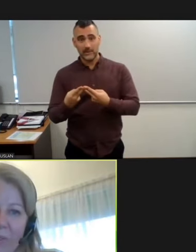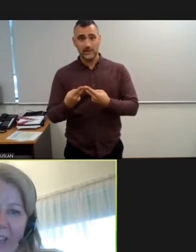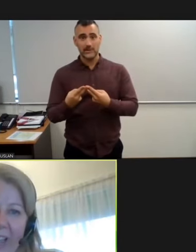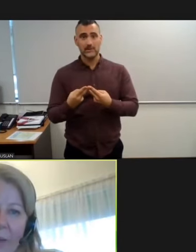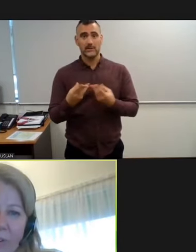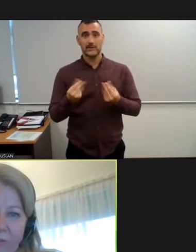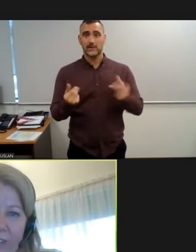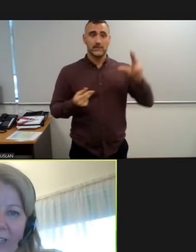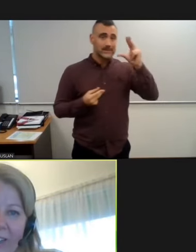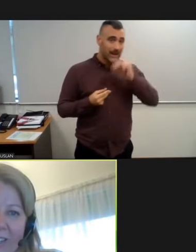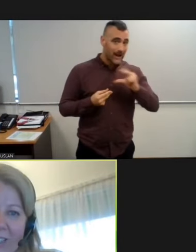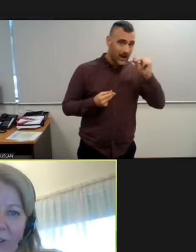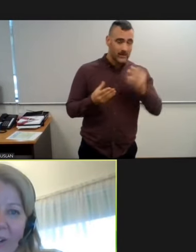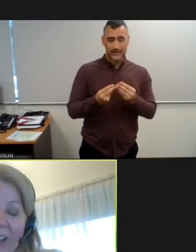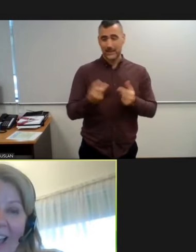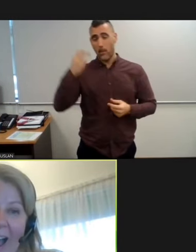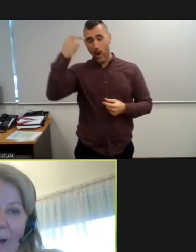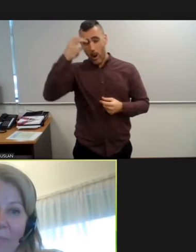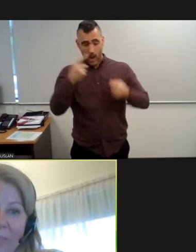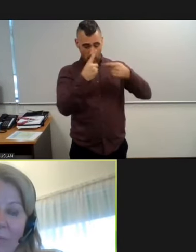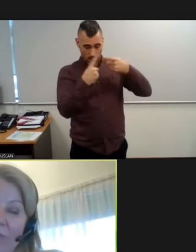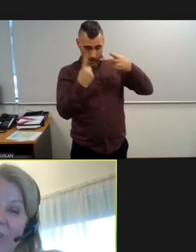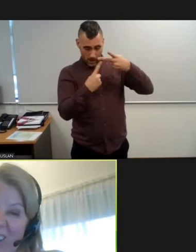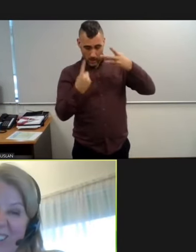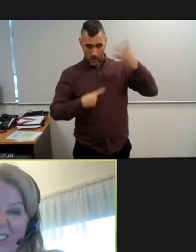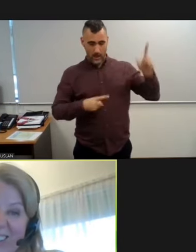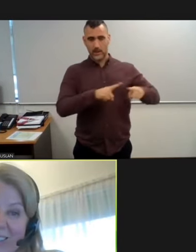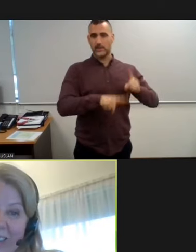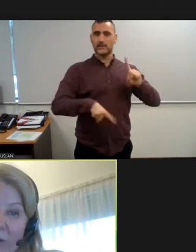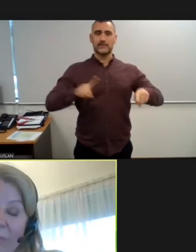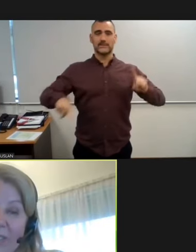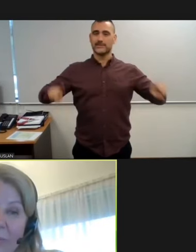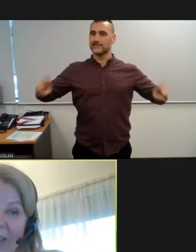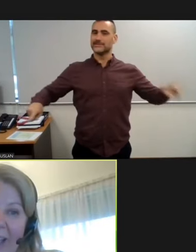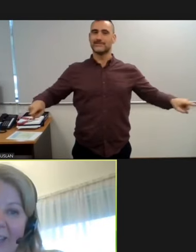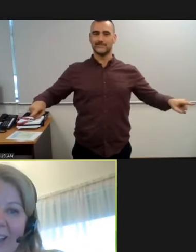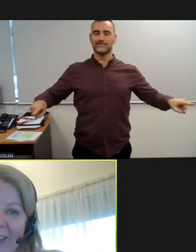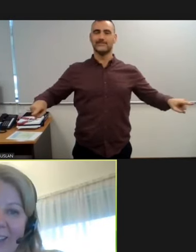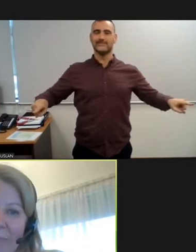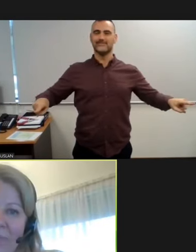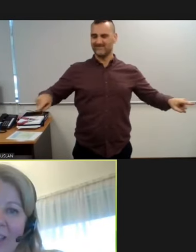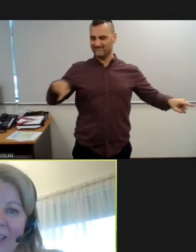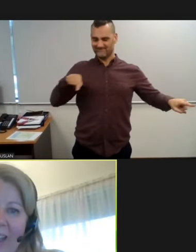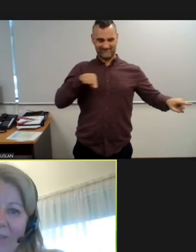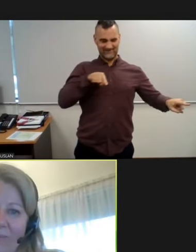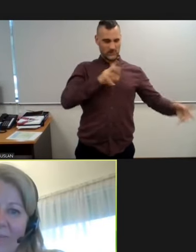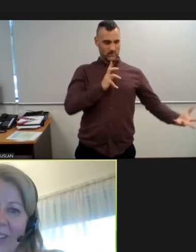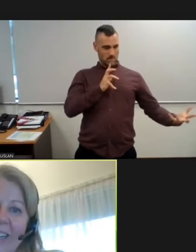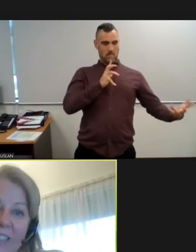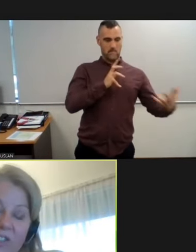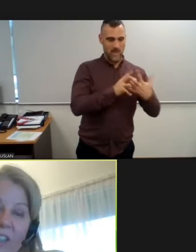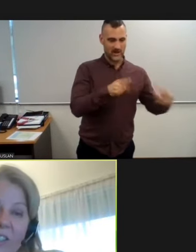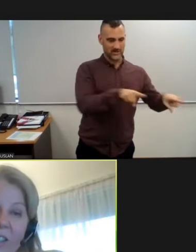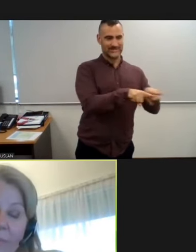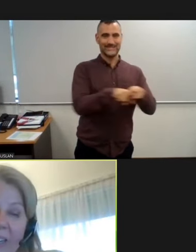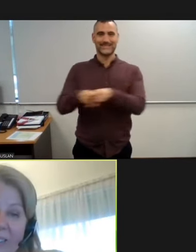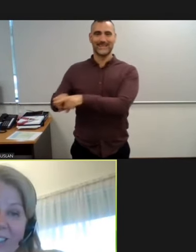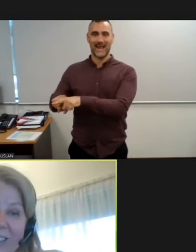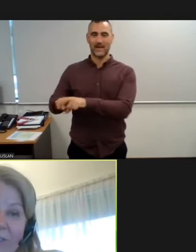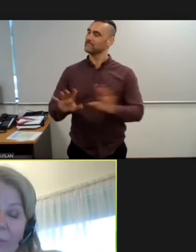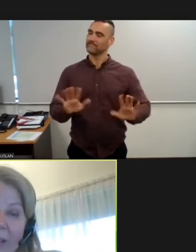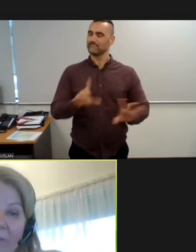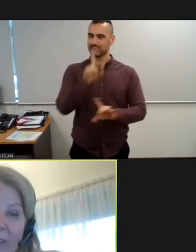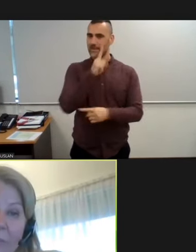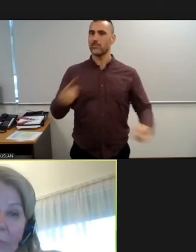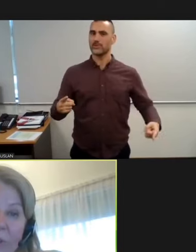of people there, and we'd really like to, we'd really like the sector's help to plan a an exit strategy that makes